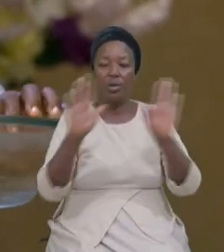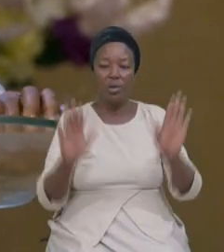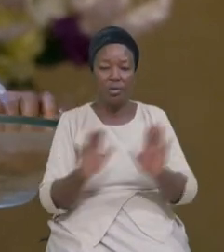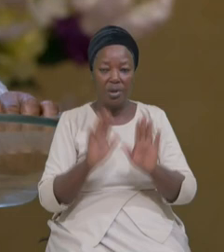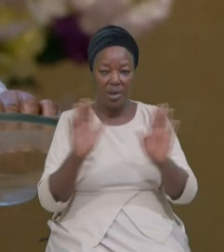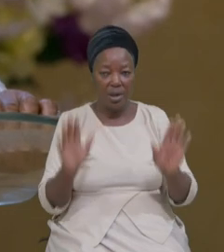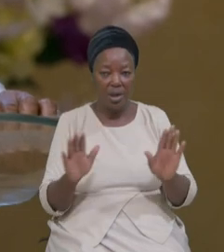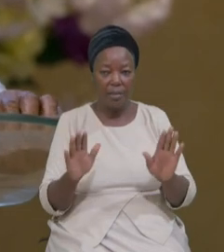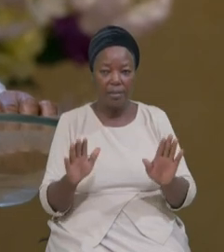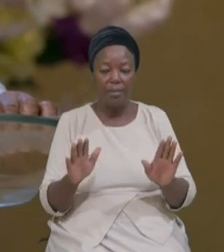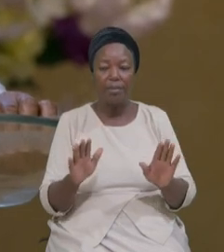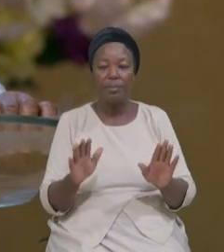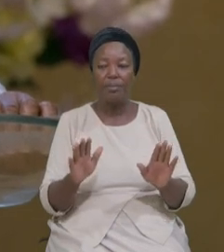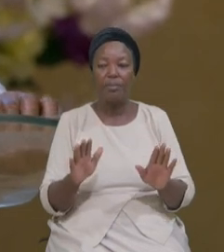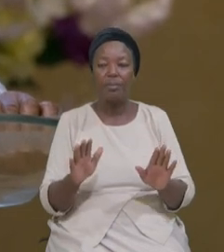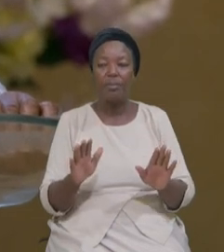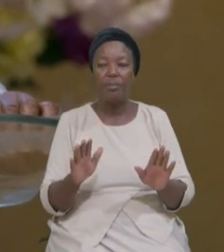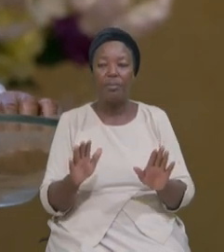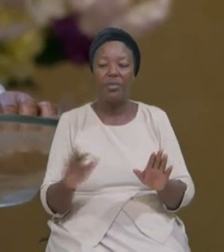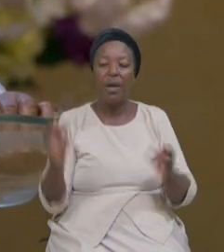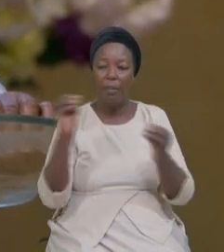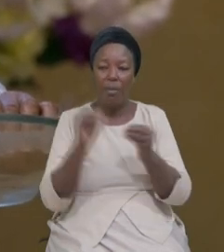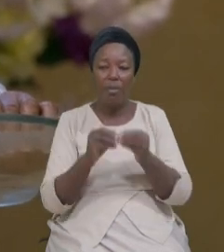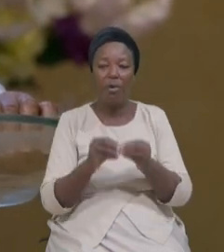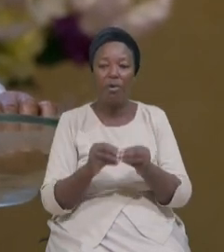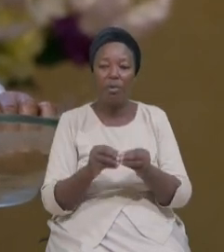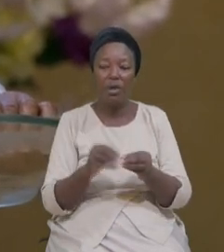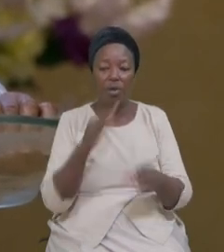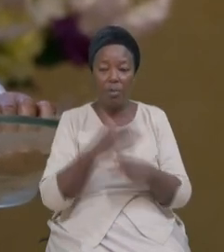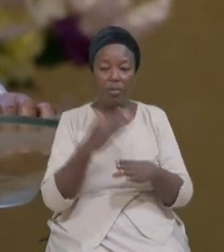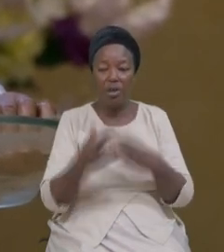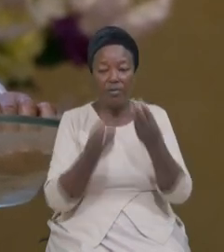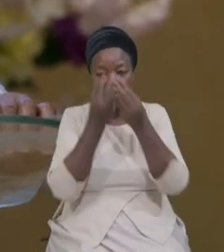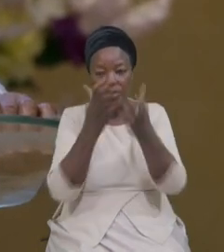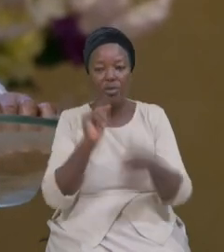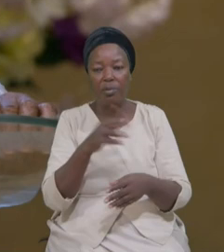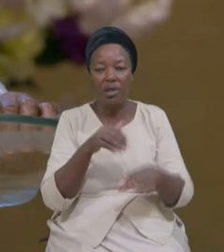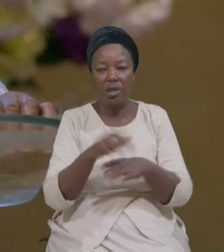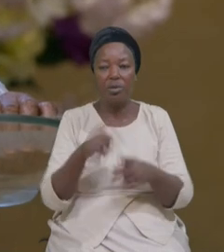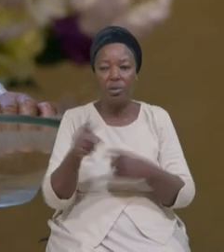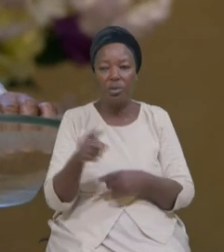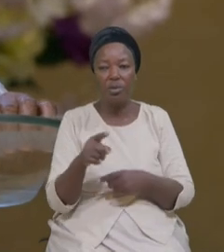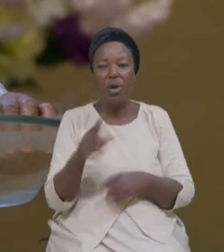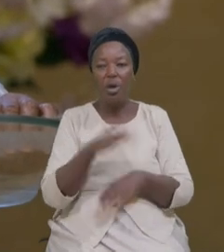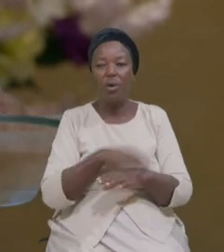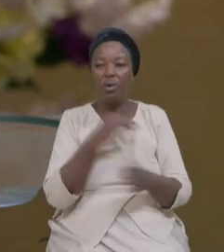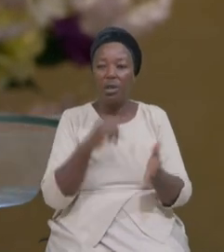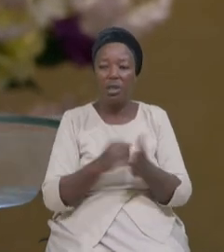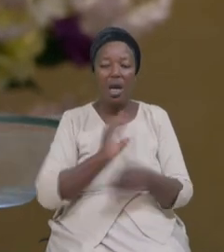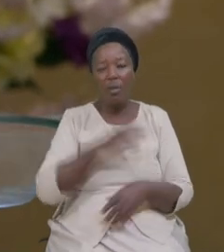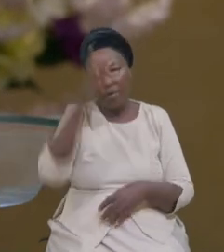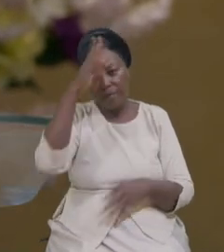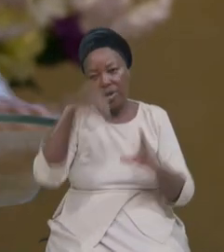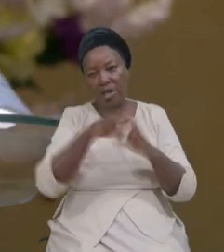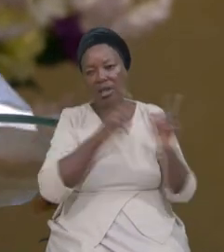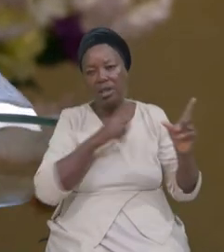2023. More details about these will be sent to you. Our pastor, our Father in the Lord,